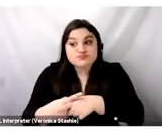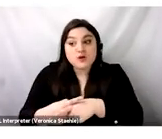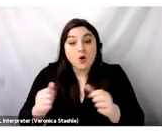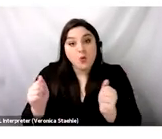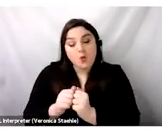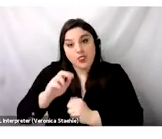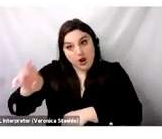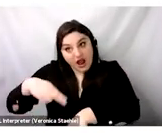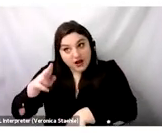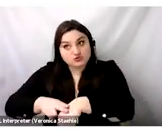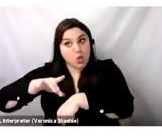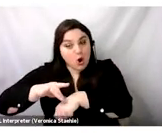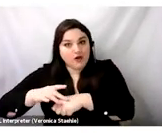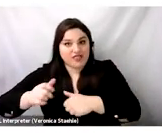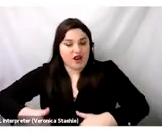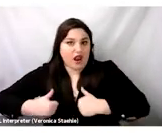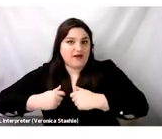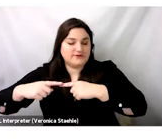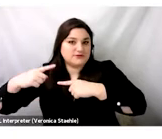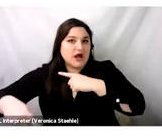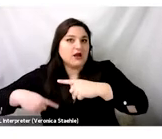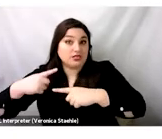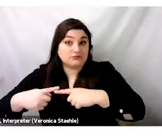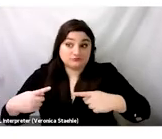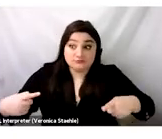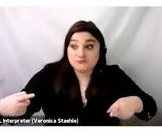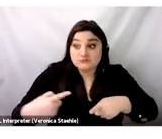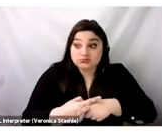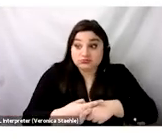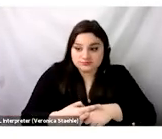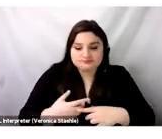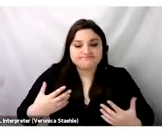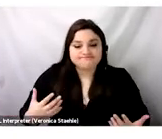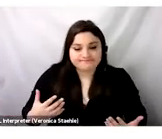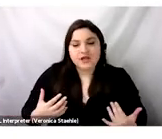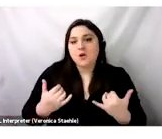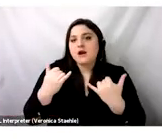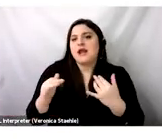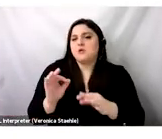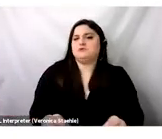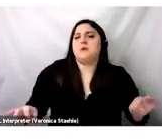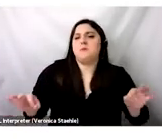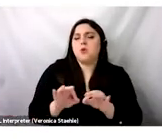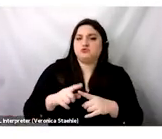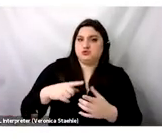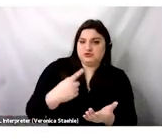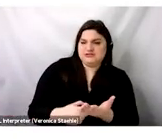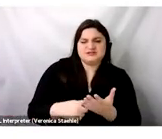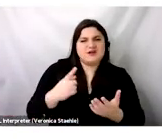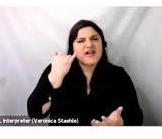when we talk about how a plastic bottle becomes a microplastic, this is